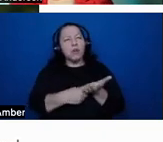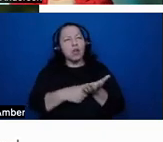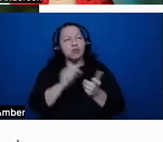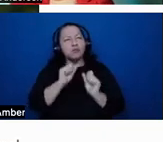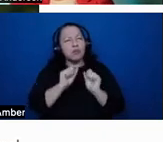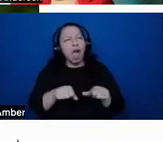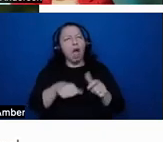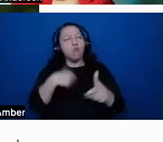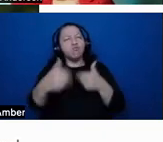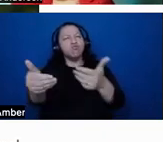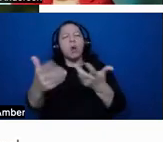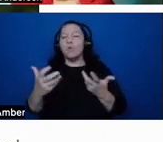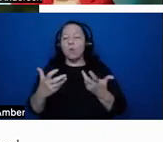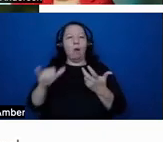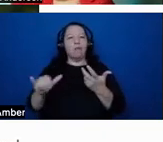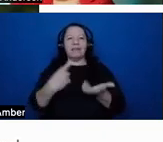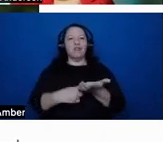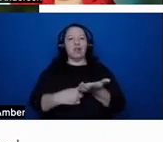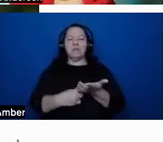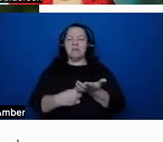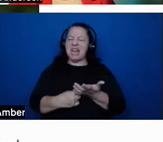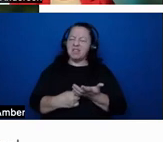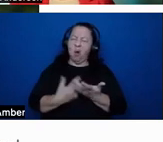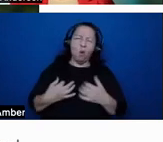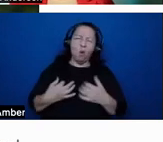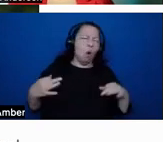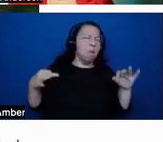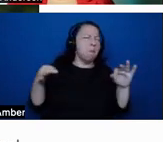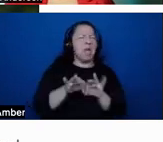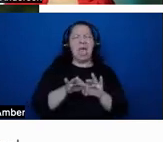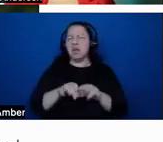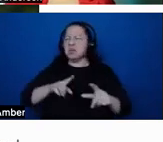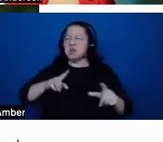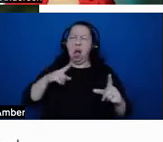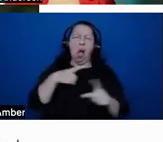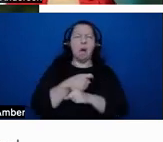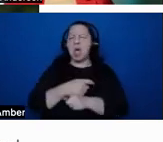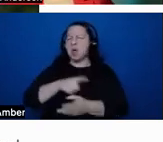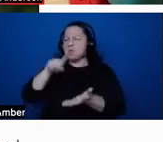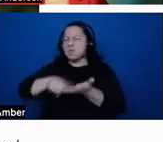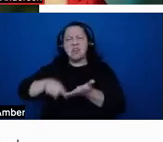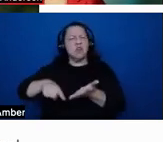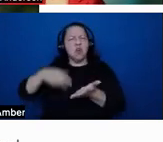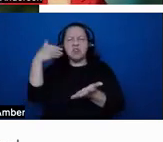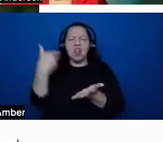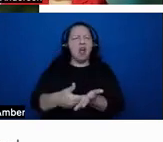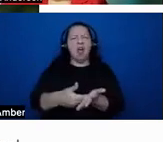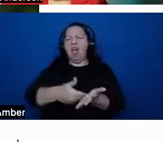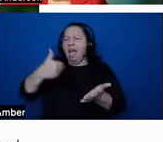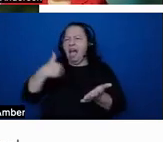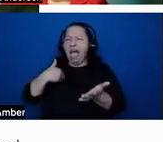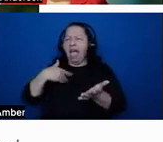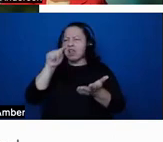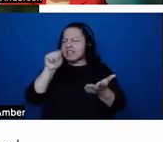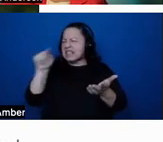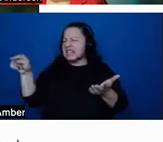and so complicated, right? You know, we need all this research that has been, you know, empirically founded and all these sorts of things, which is great,